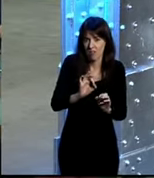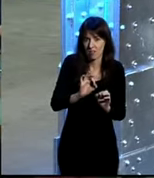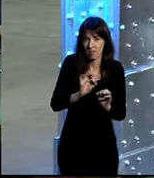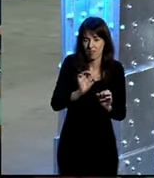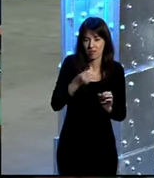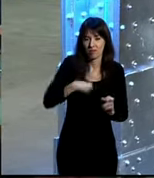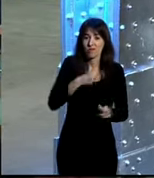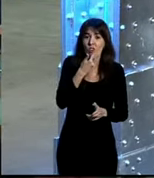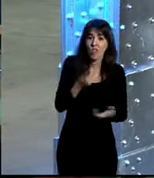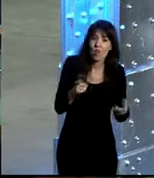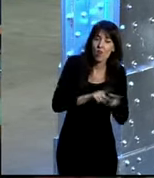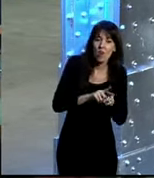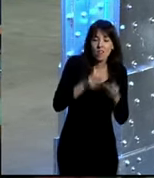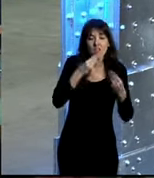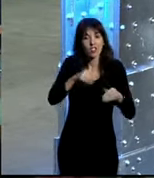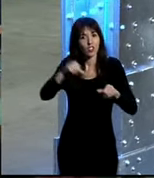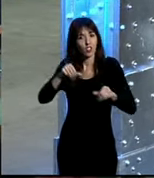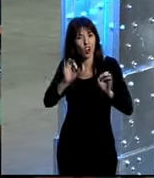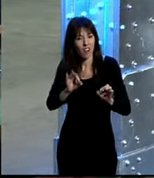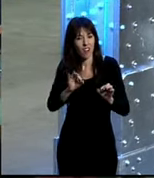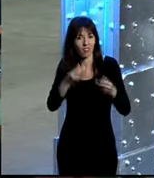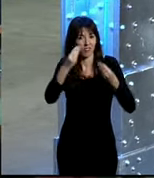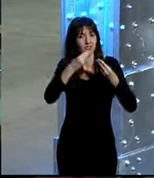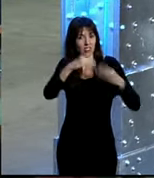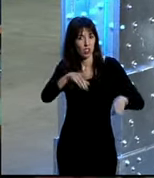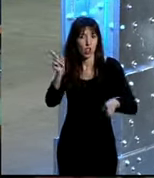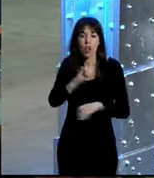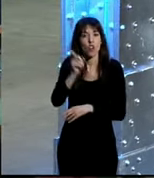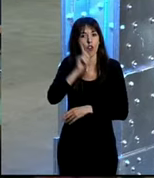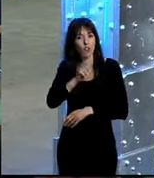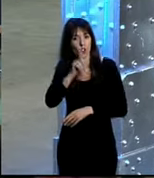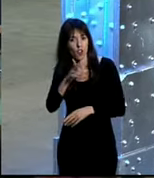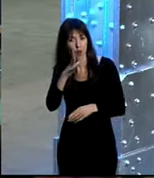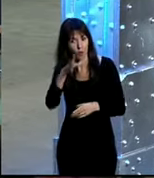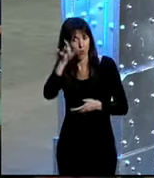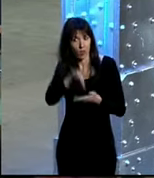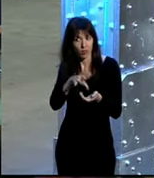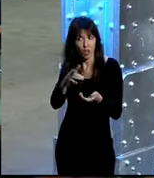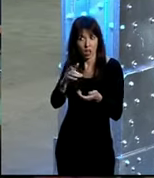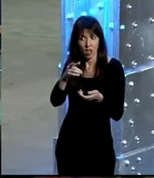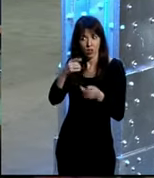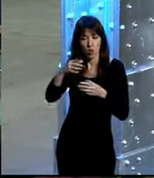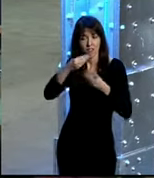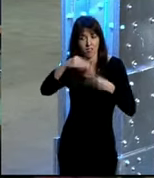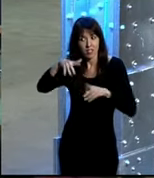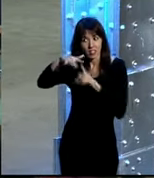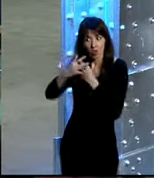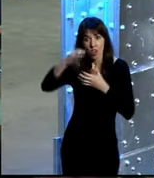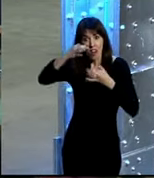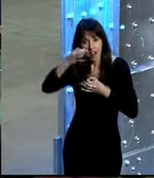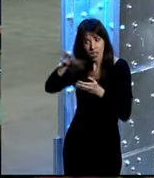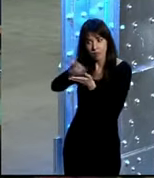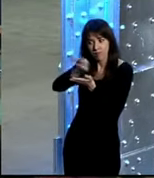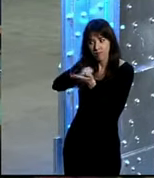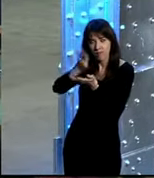that fan phenomenon with a story that is non-fictional, or it's fiction